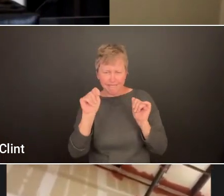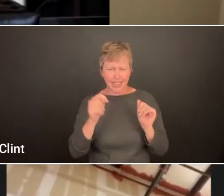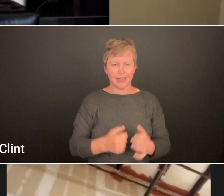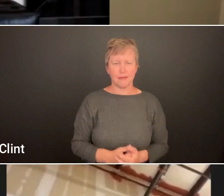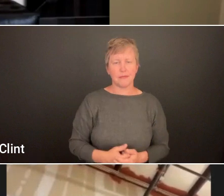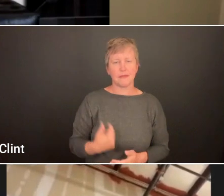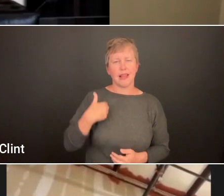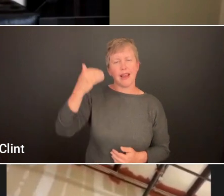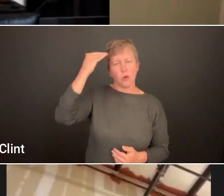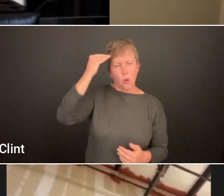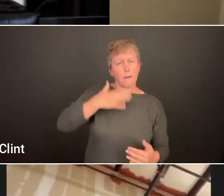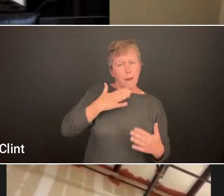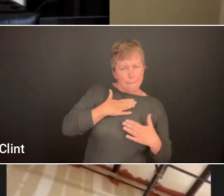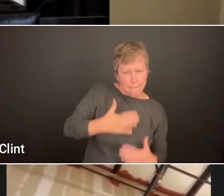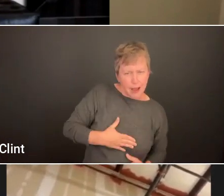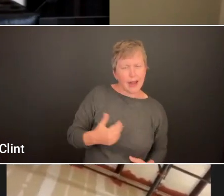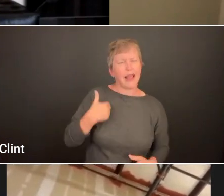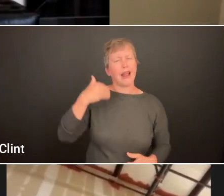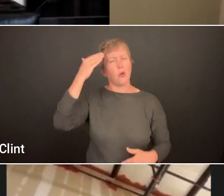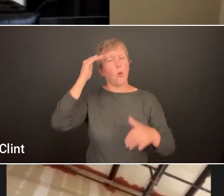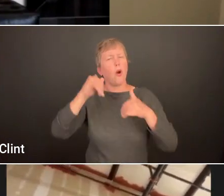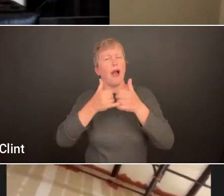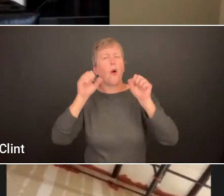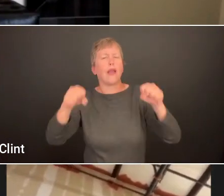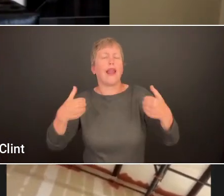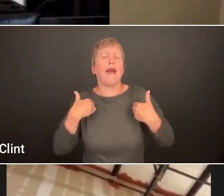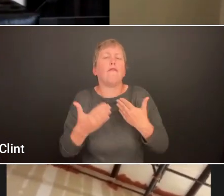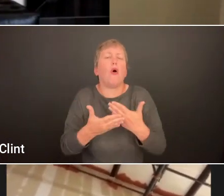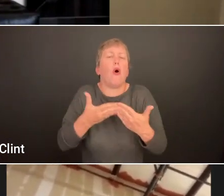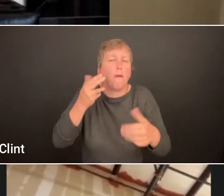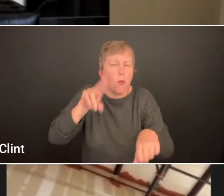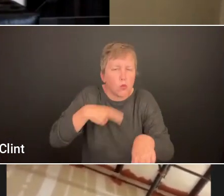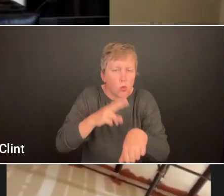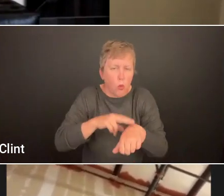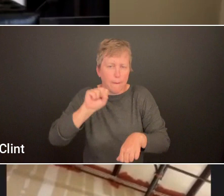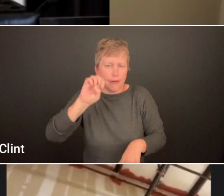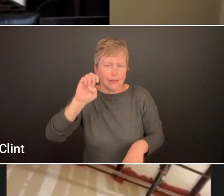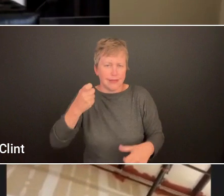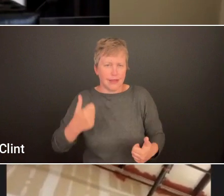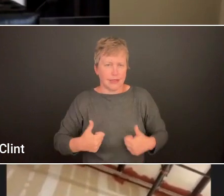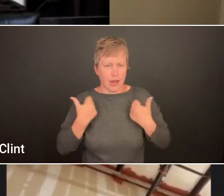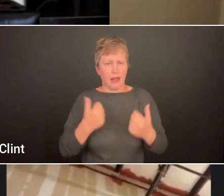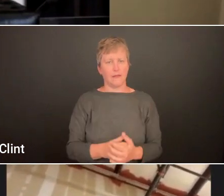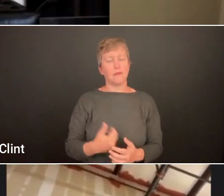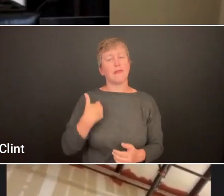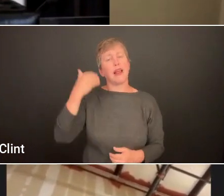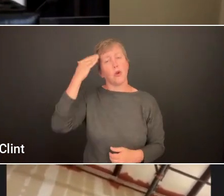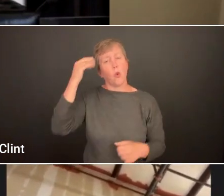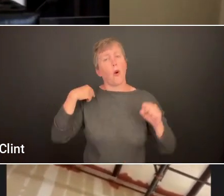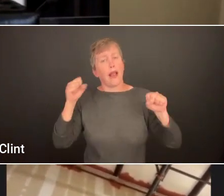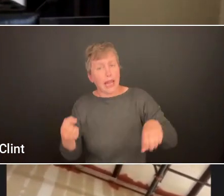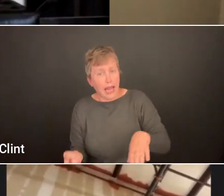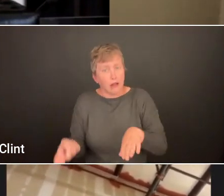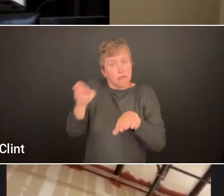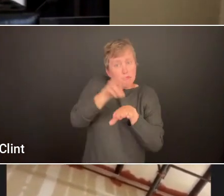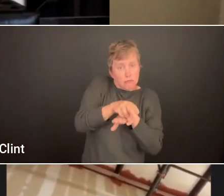I know my body well enough to know how I can almost have a normal sex life. Like I